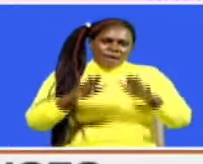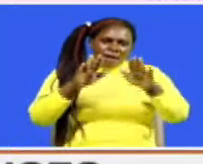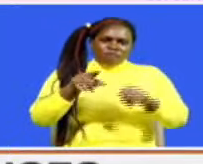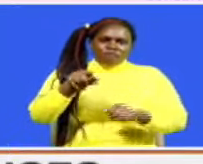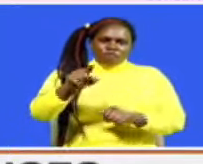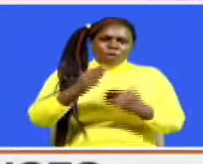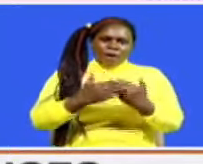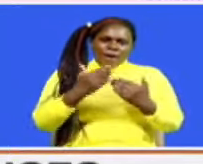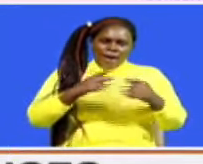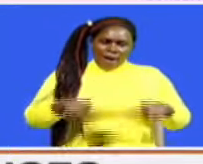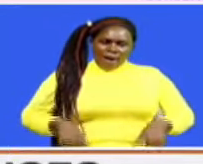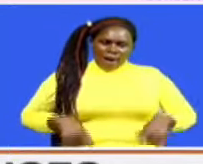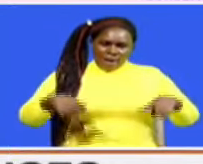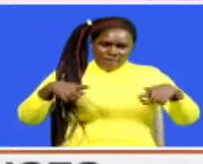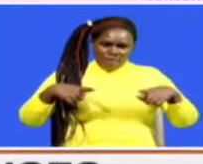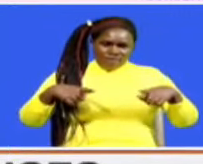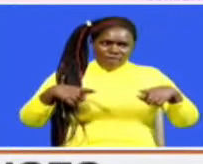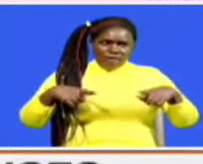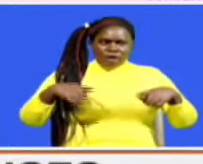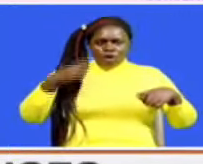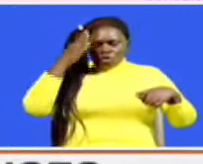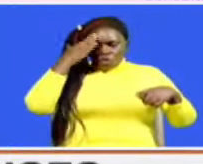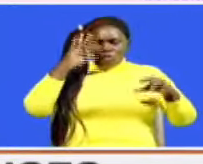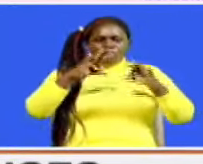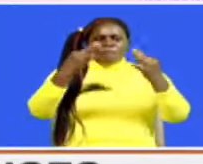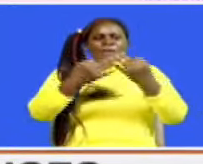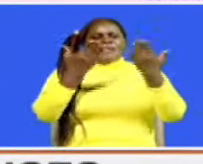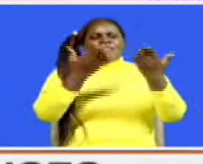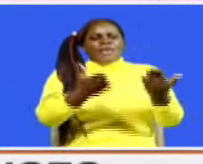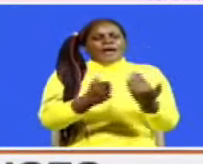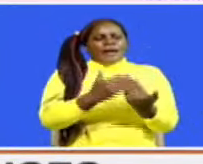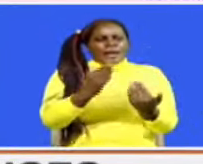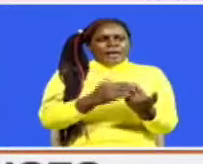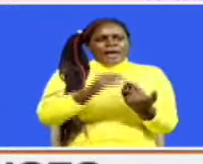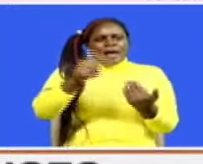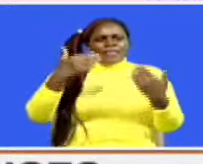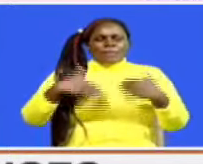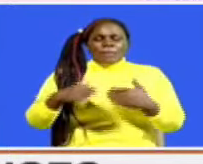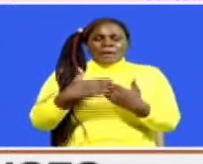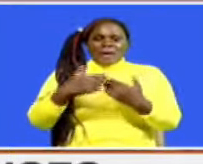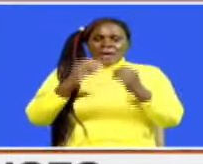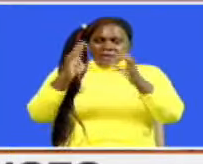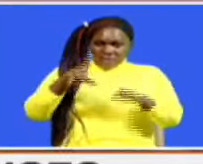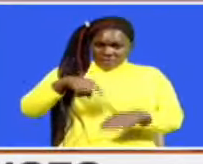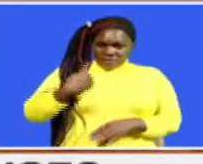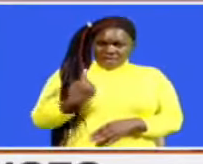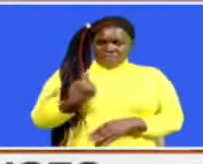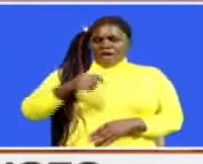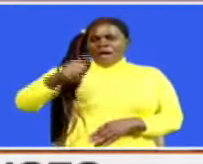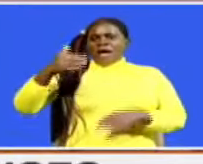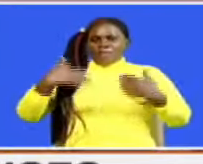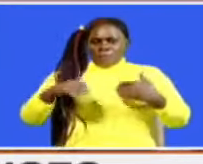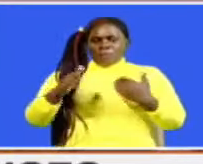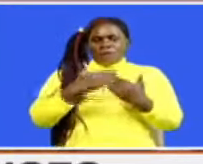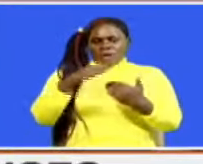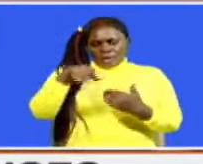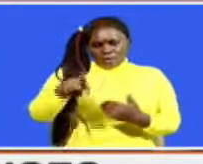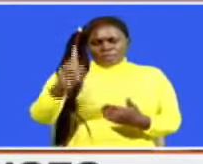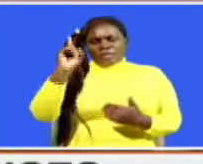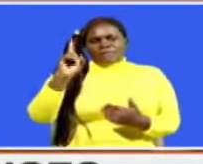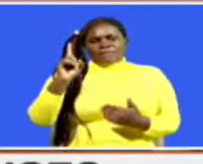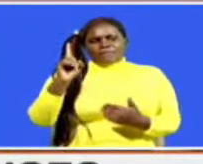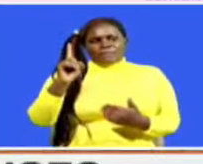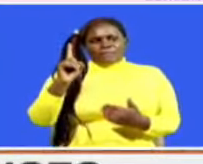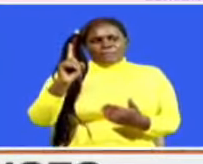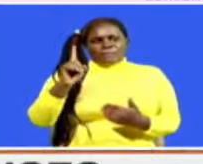lives and to know that they have families and there are other people. If they don't care about themselves, there are people who care about them.